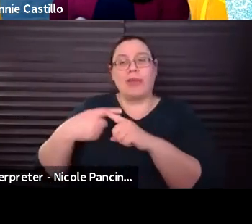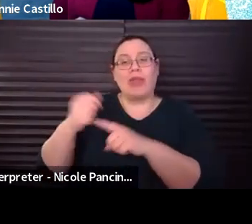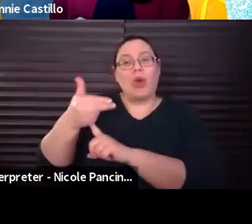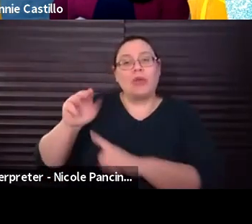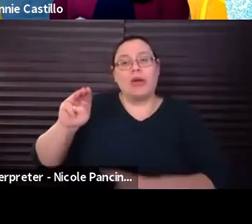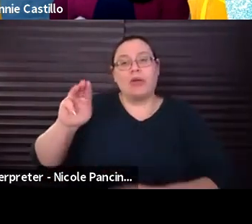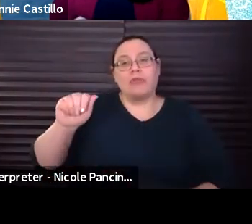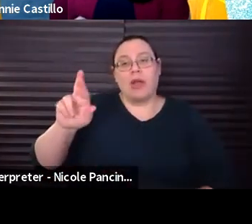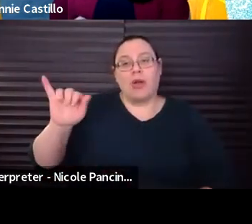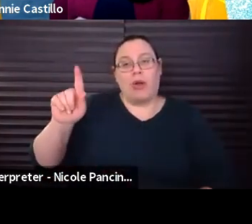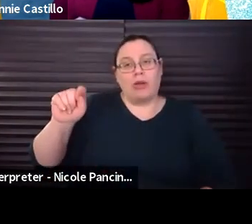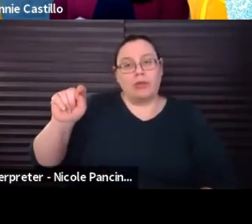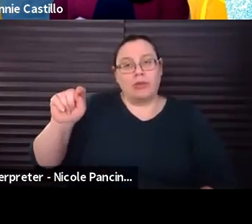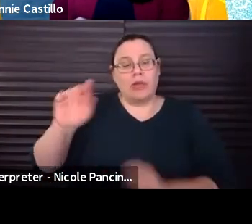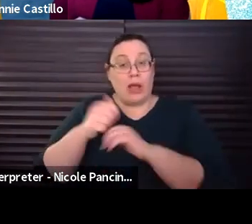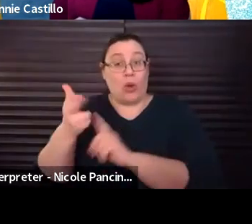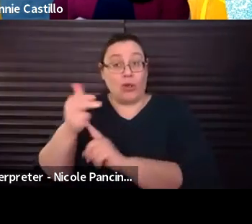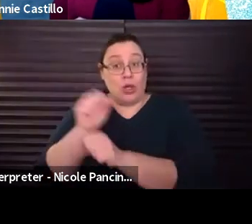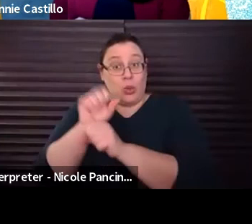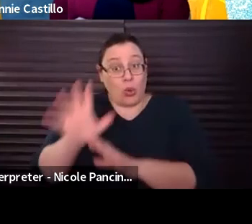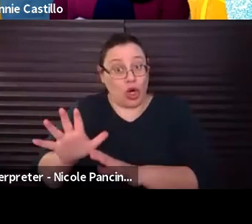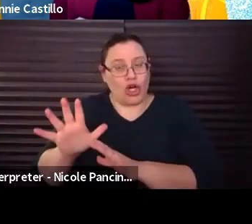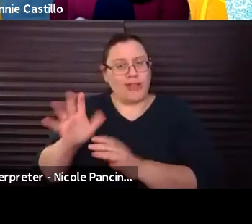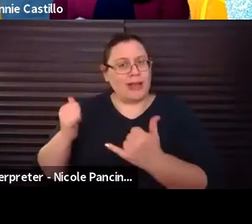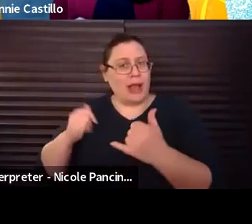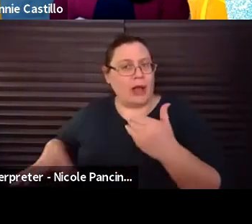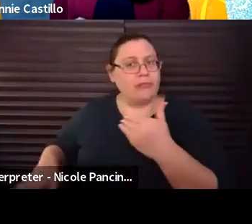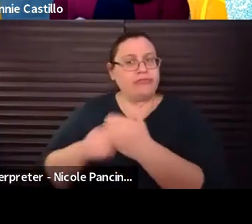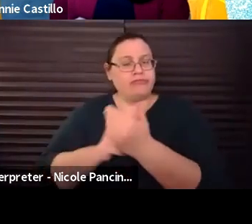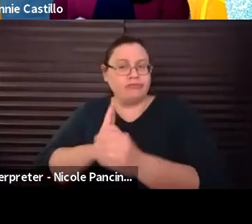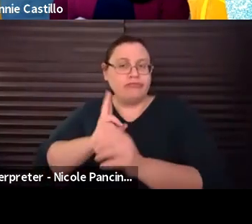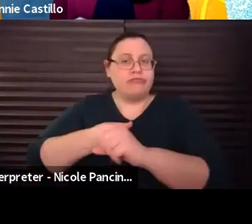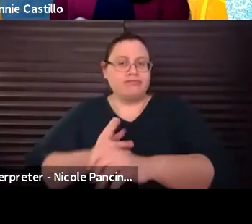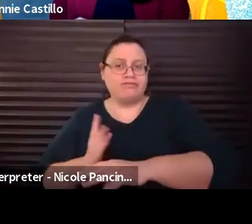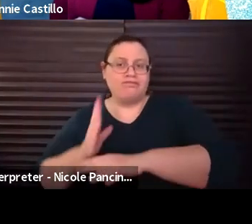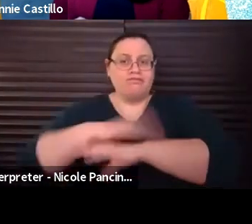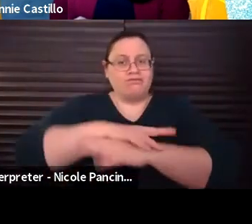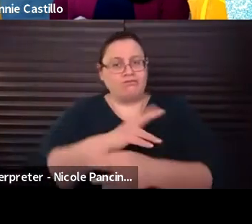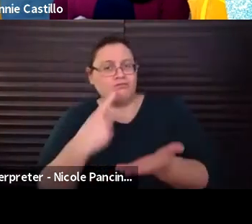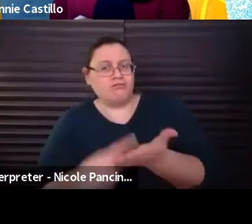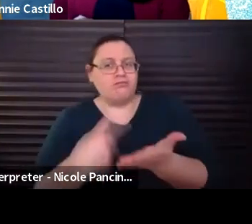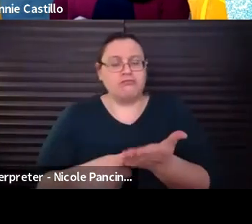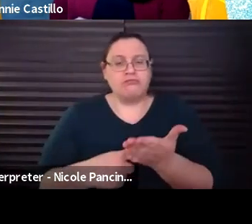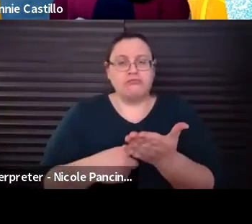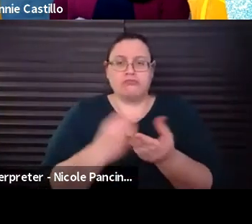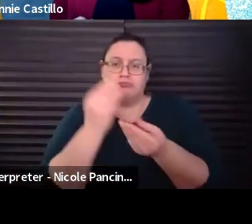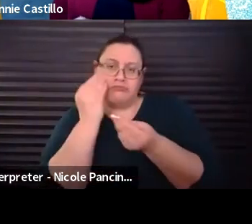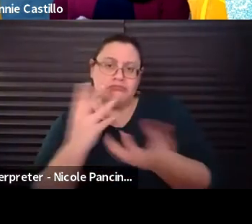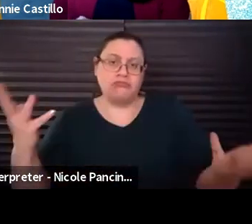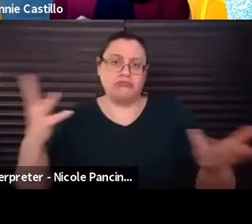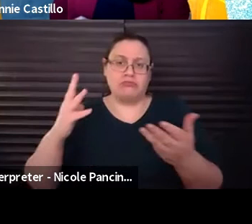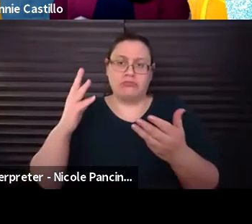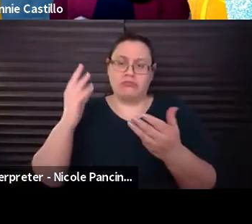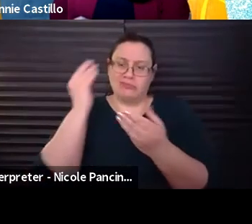how hotel workers are at the table actually with a voice, a notice period before technology comes in.